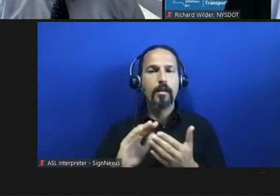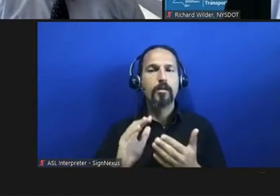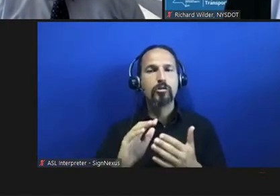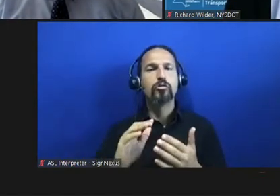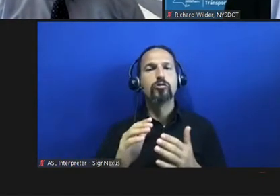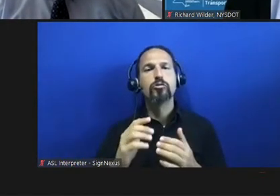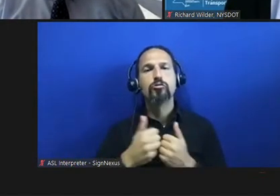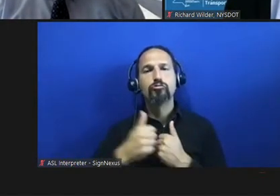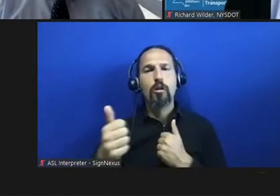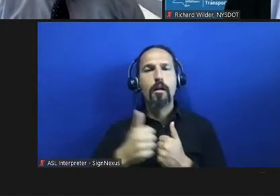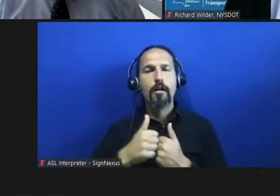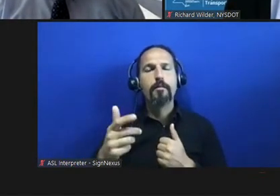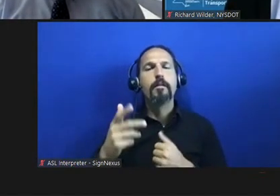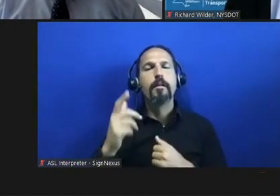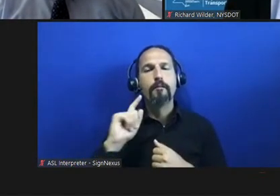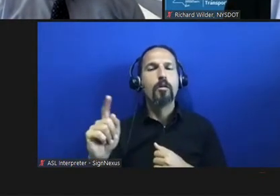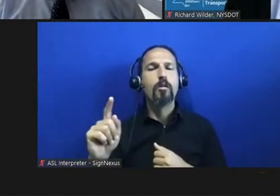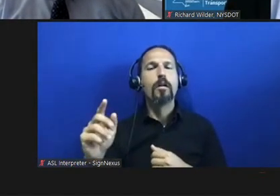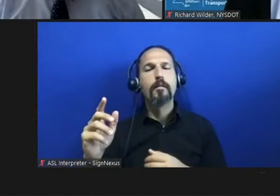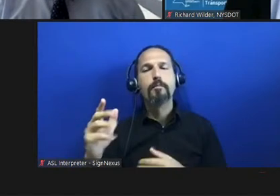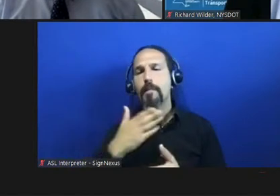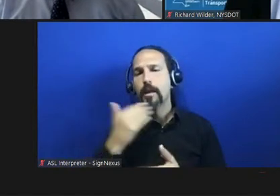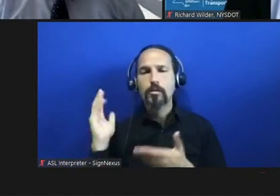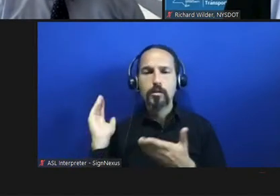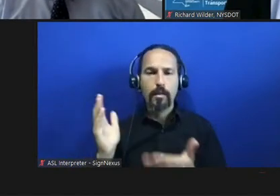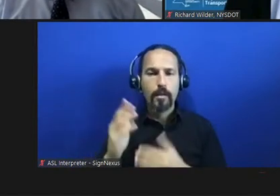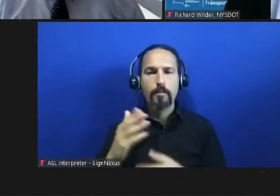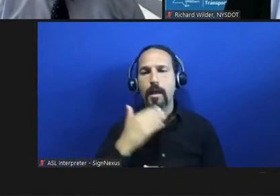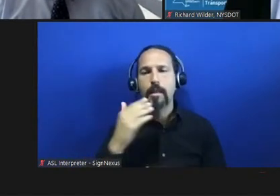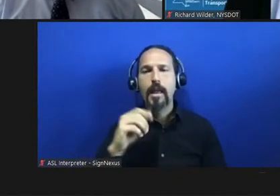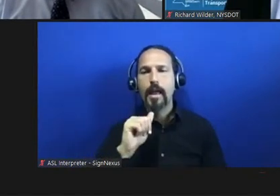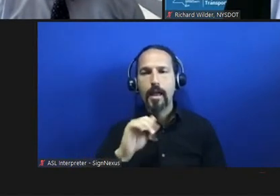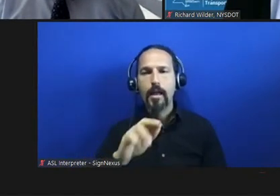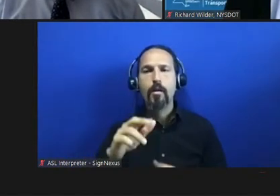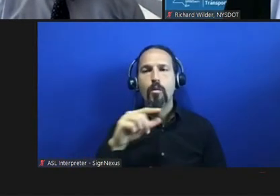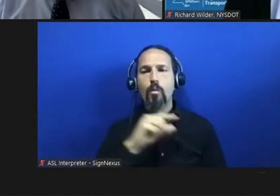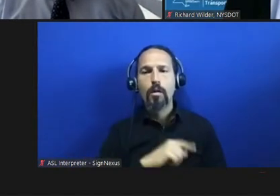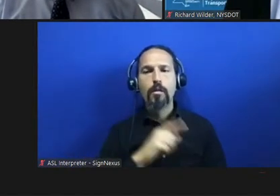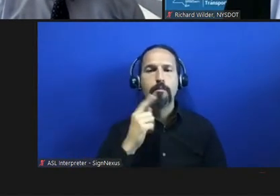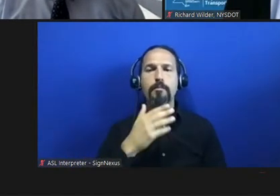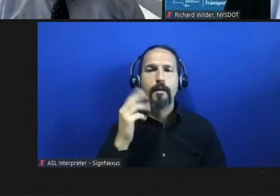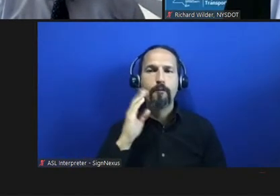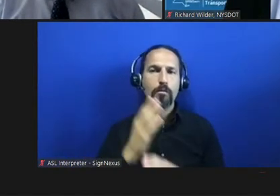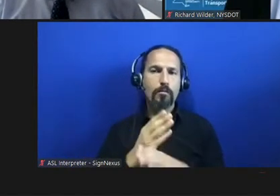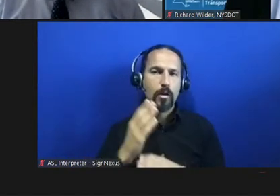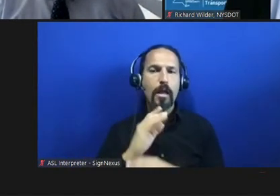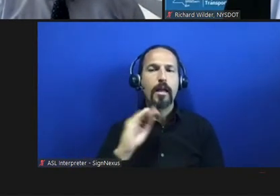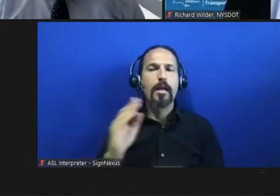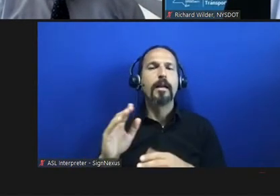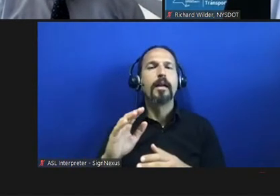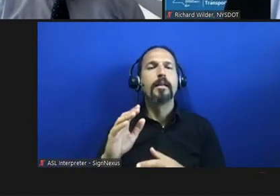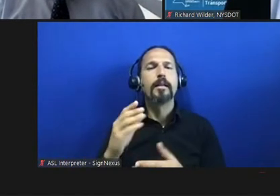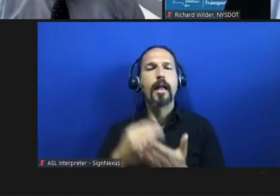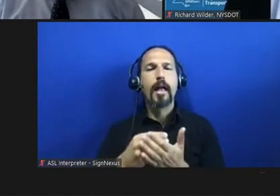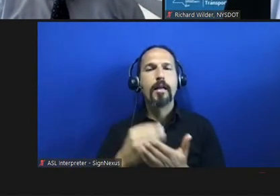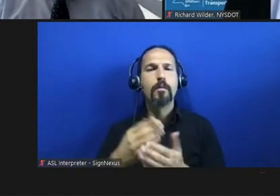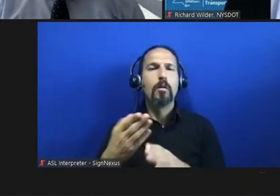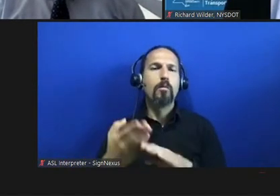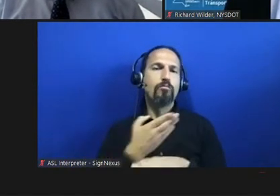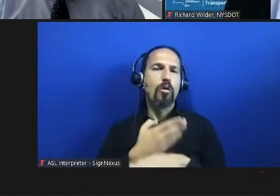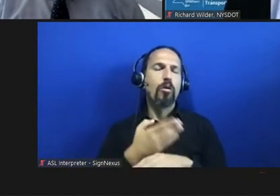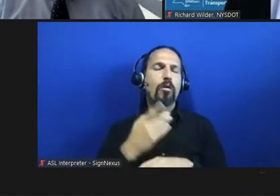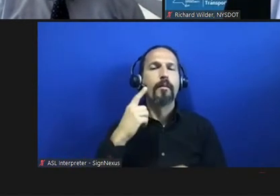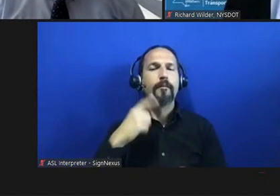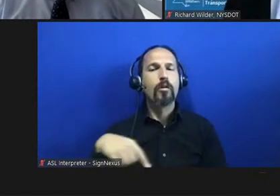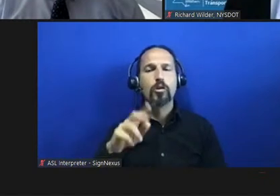drivers delivery times for delivery companies better air quality for residents better bus speeds for bus riders and Capital Improvements for anyone who uses the